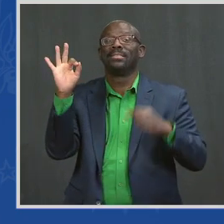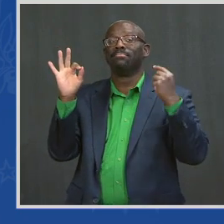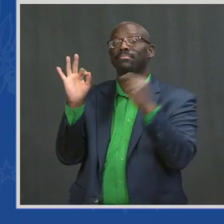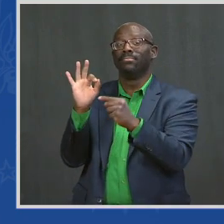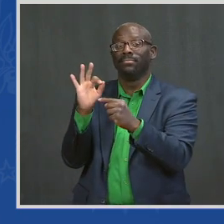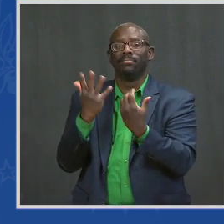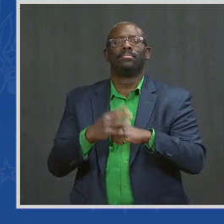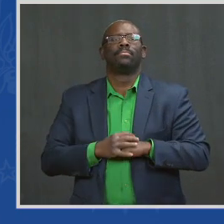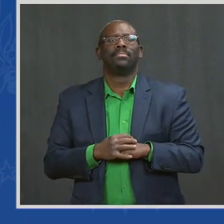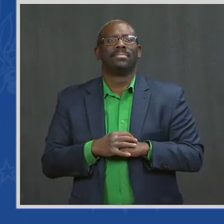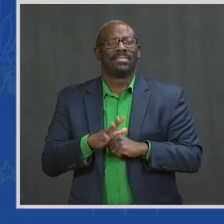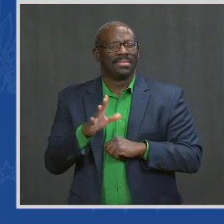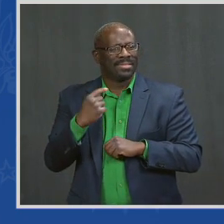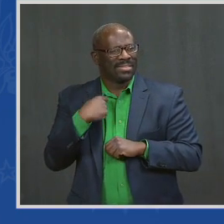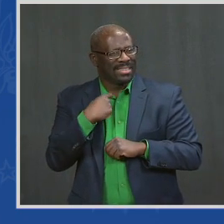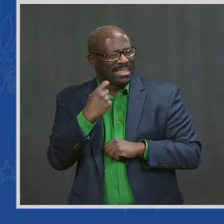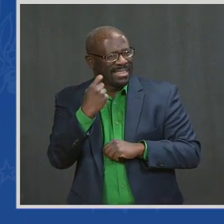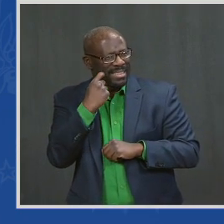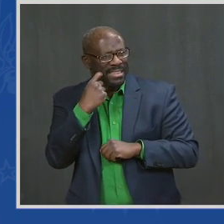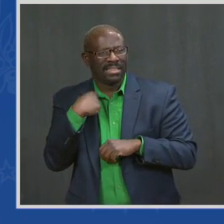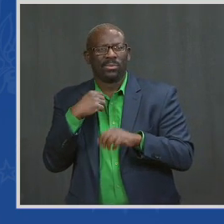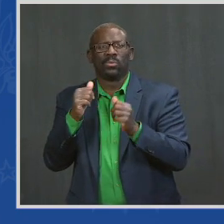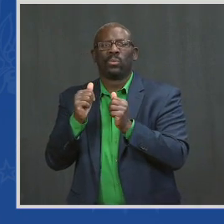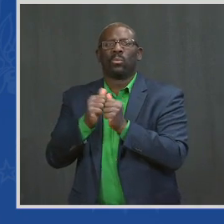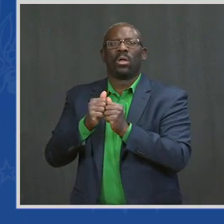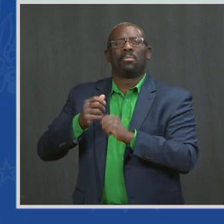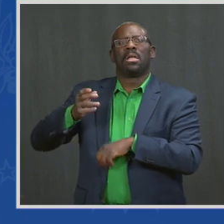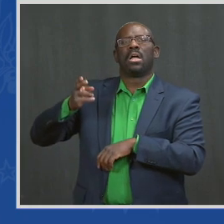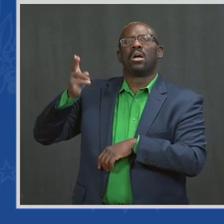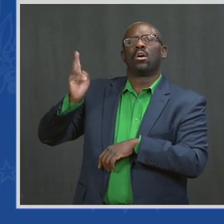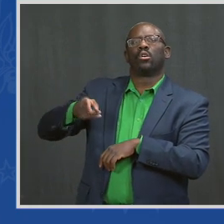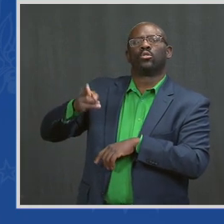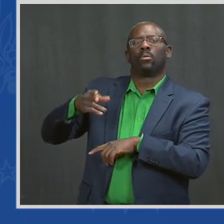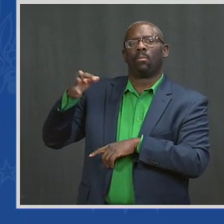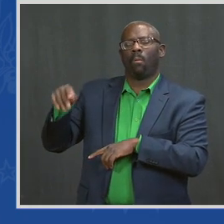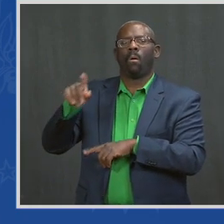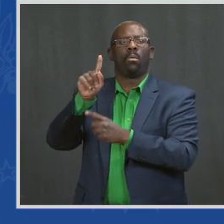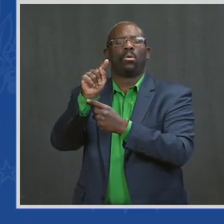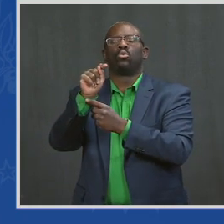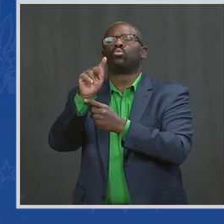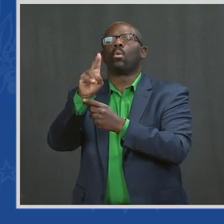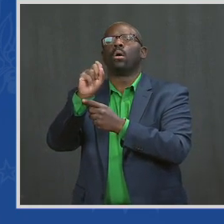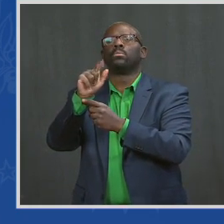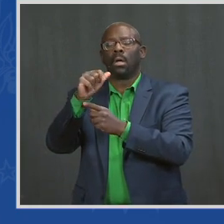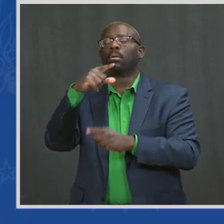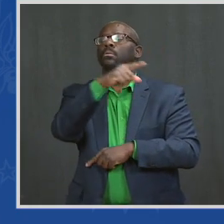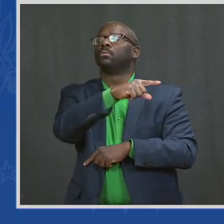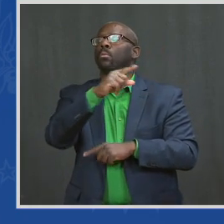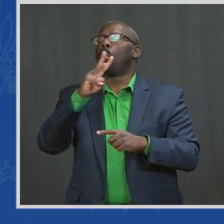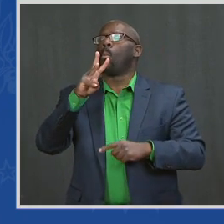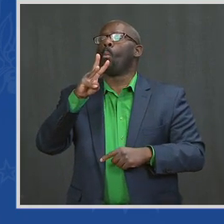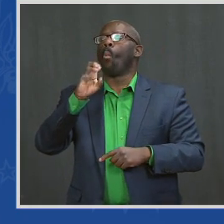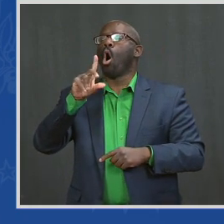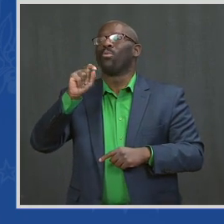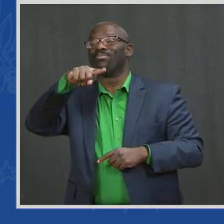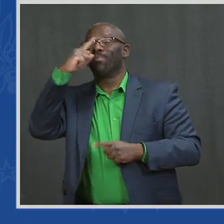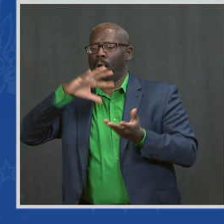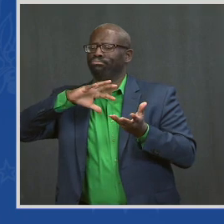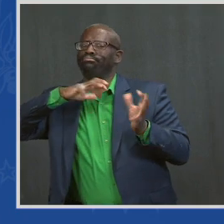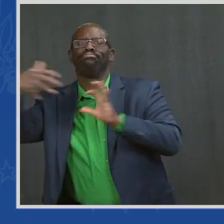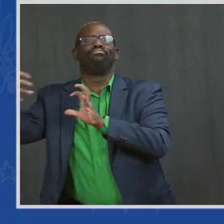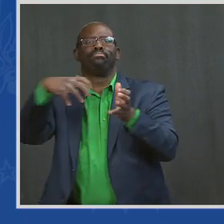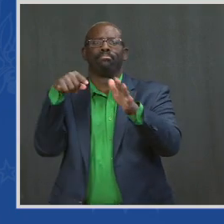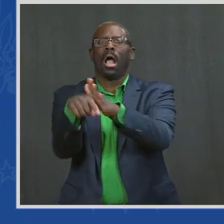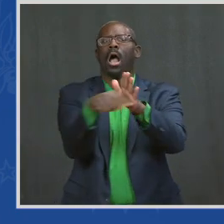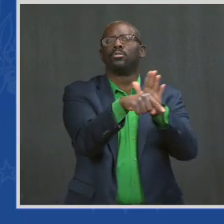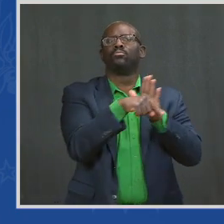weeks ago with the history of the Tulsa race massacre, we must learn from our